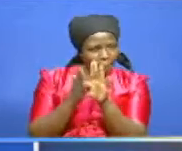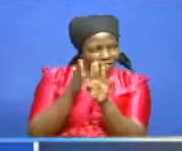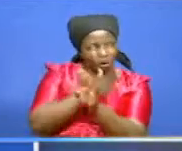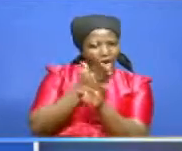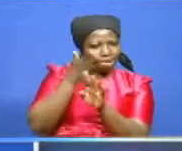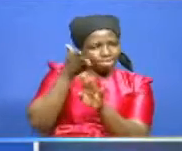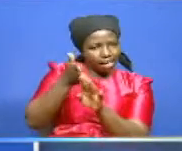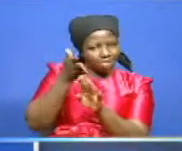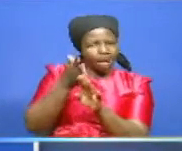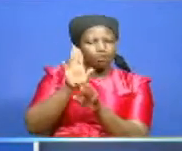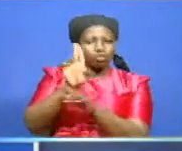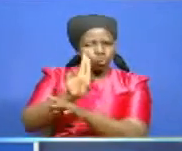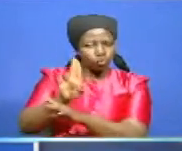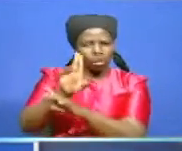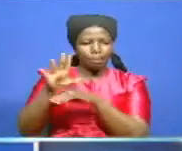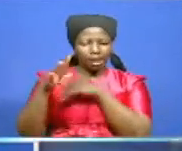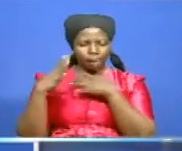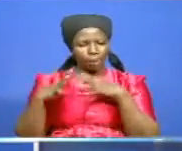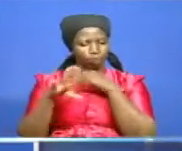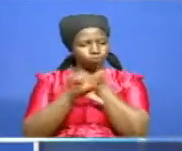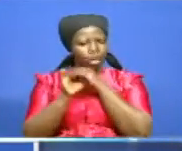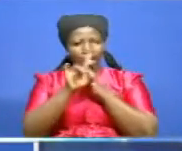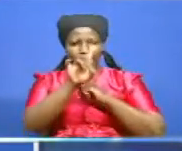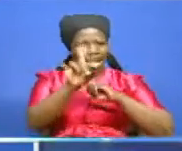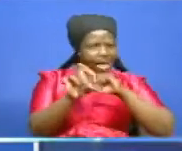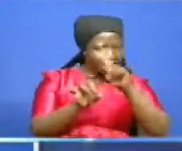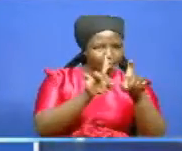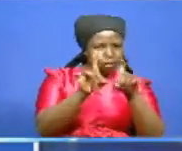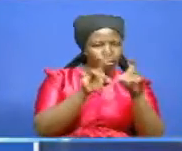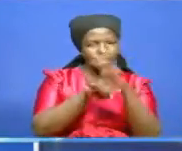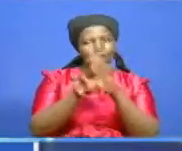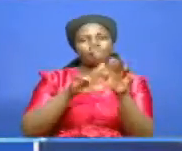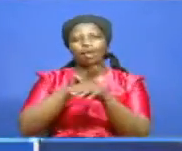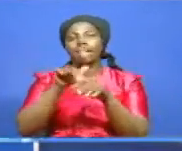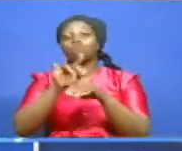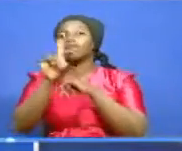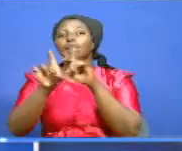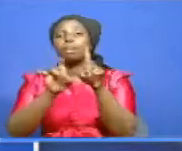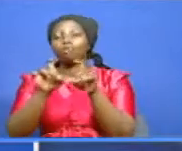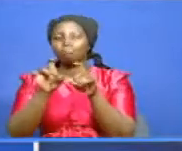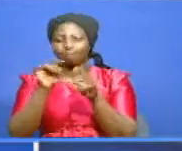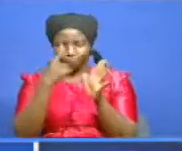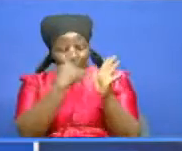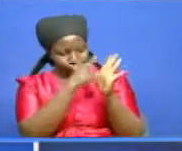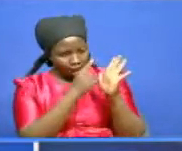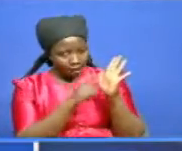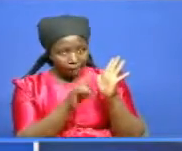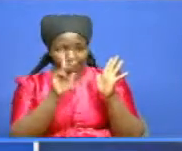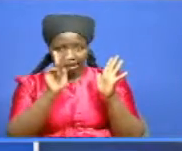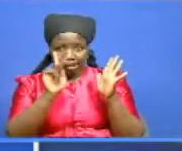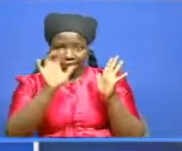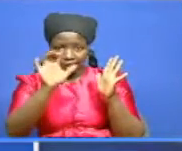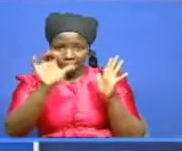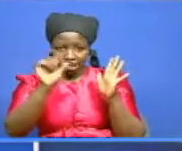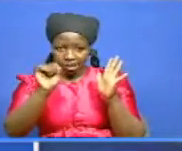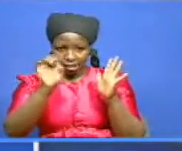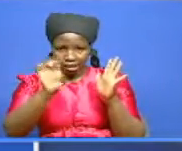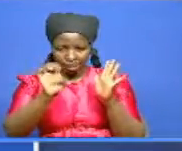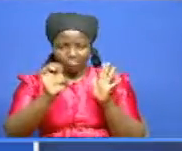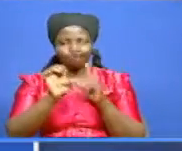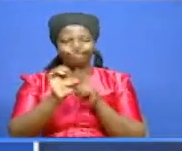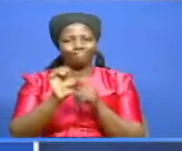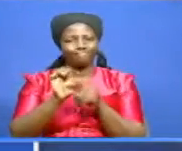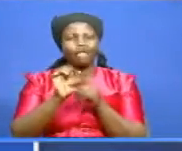been exploited by cheats of compromise in the national exam. The marking of the Kenya Certificate of Secondary